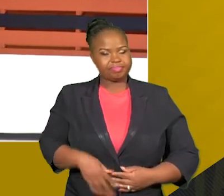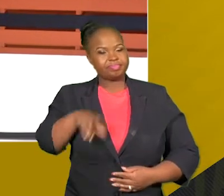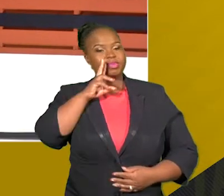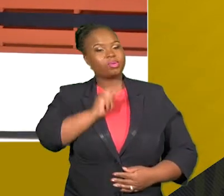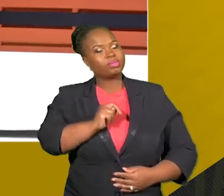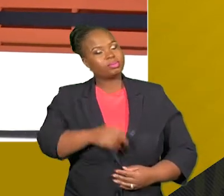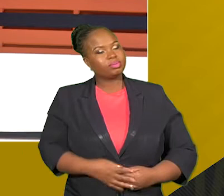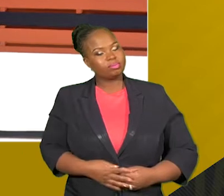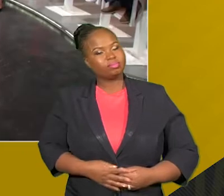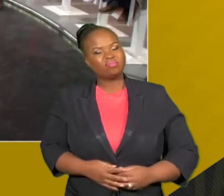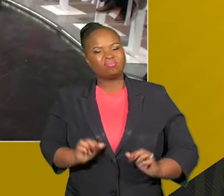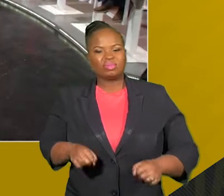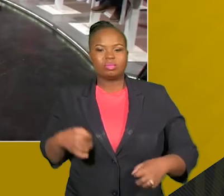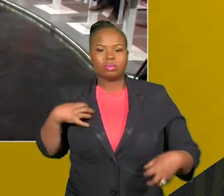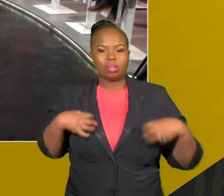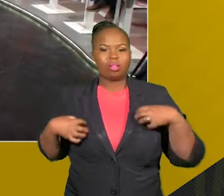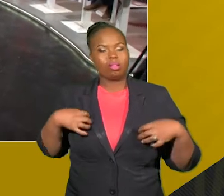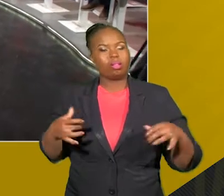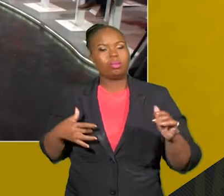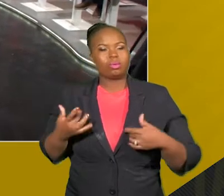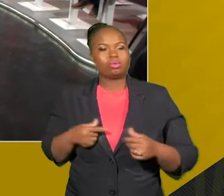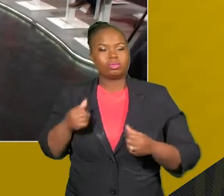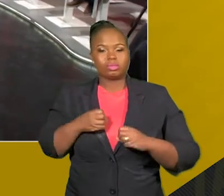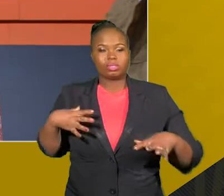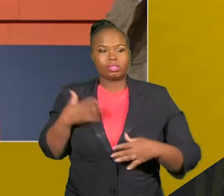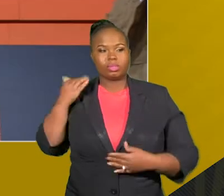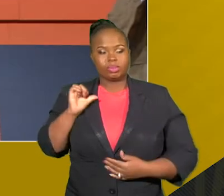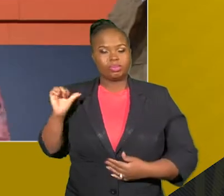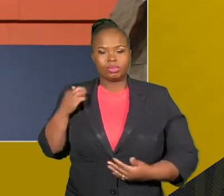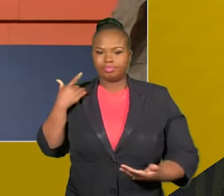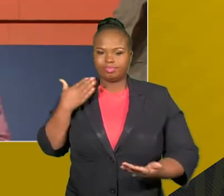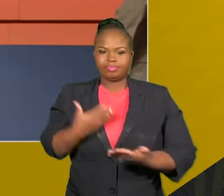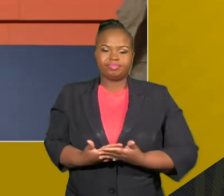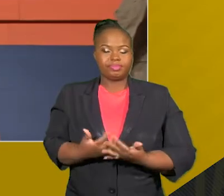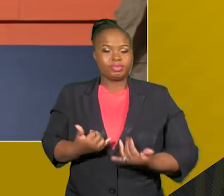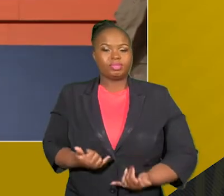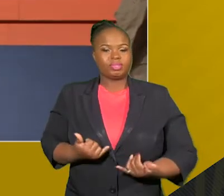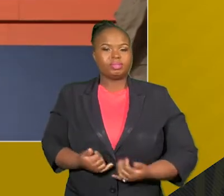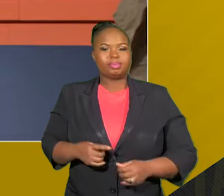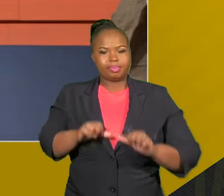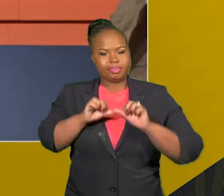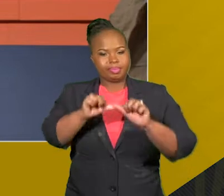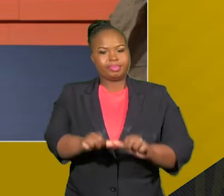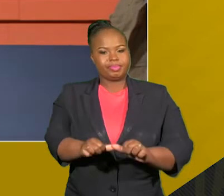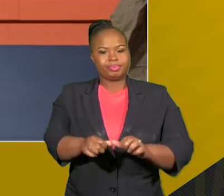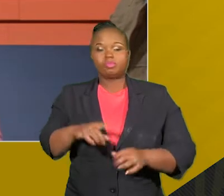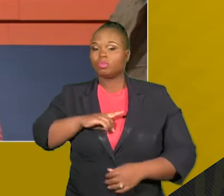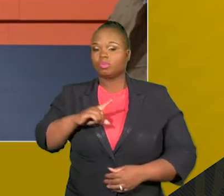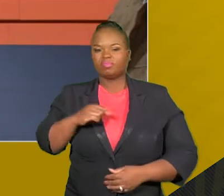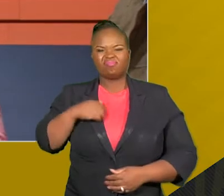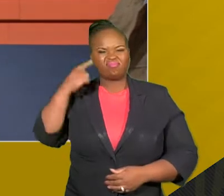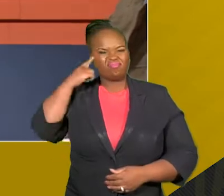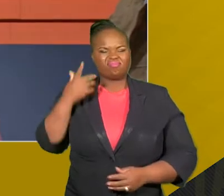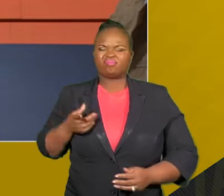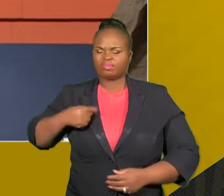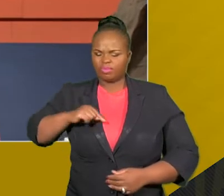Yeah, Kini, it's been a very emotional conversation since Itomile last week up until this week, having to carry on the conversation, Aruna, yeah. Because I think for